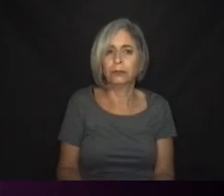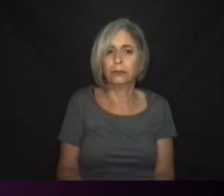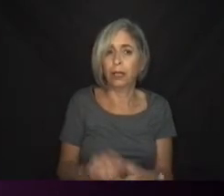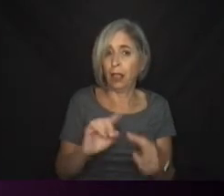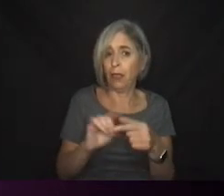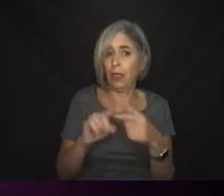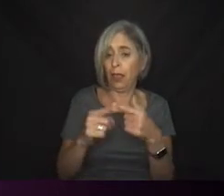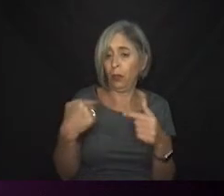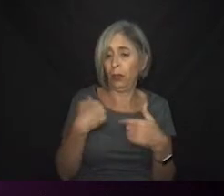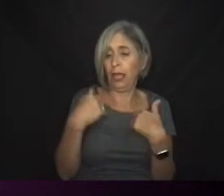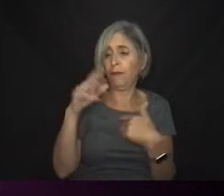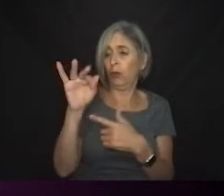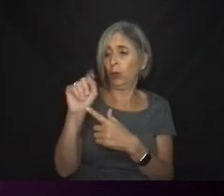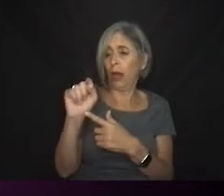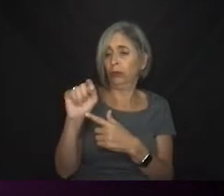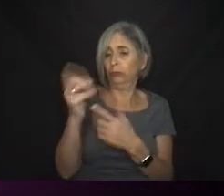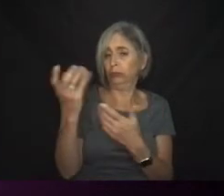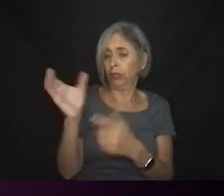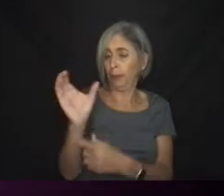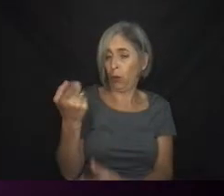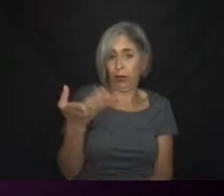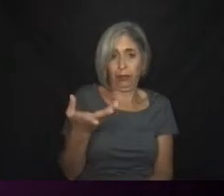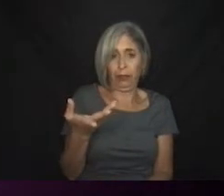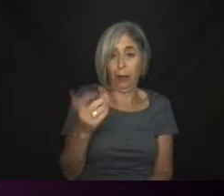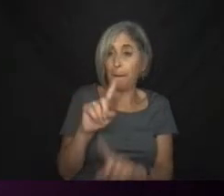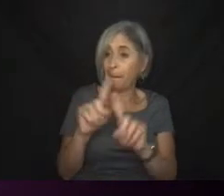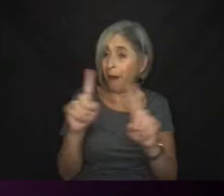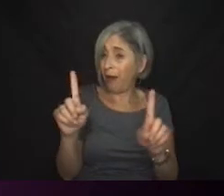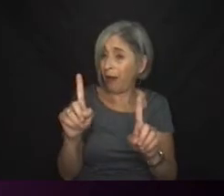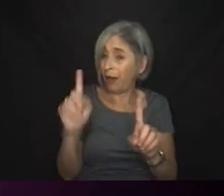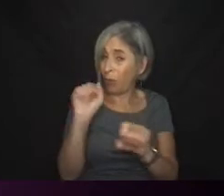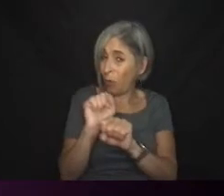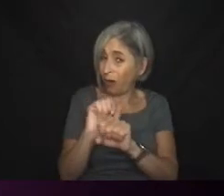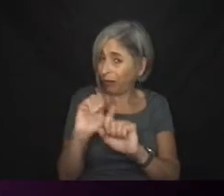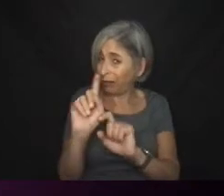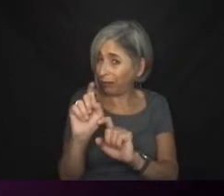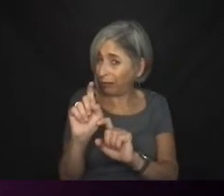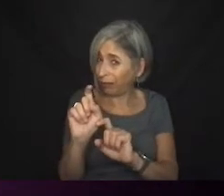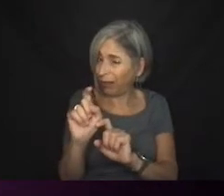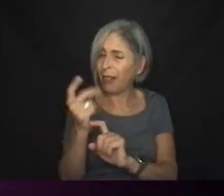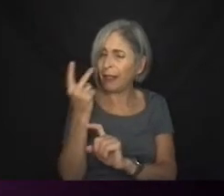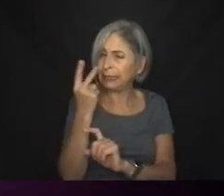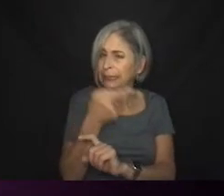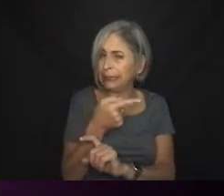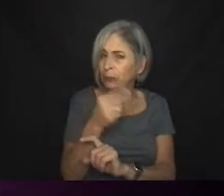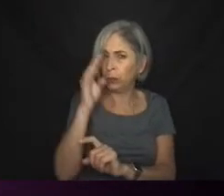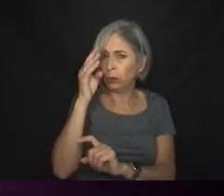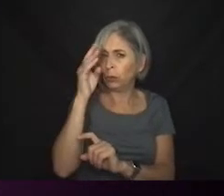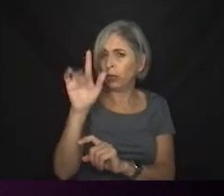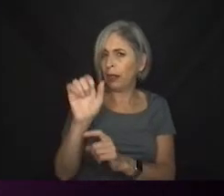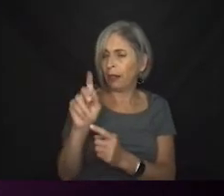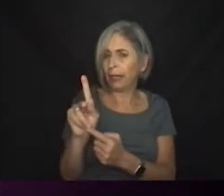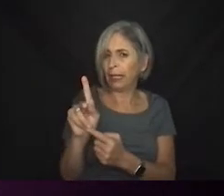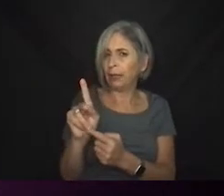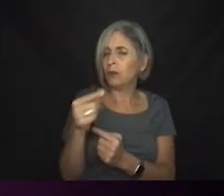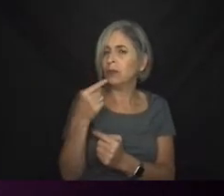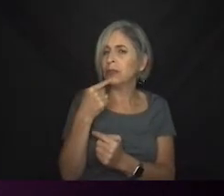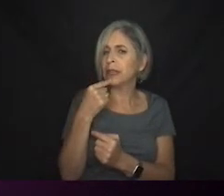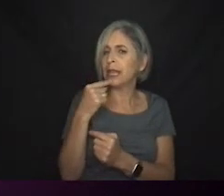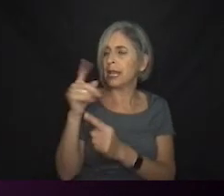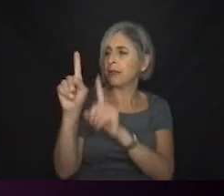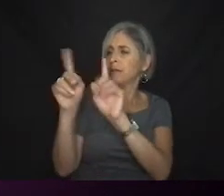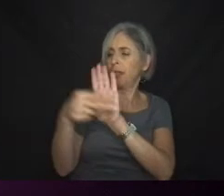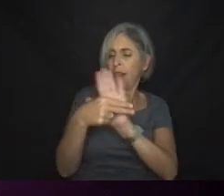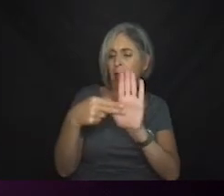And we have a route component. Okay, but does it work? Let's add some links. So we'll create a link. We'll call it